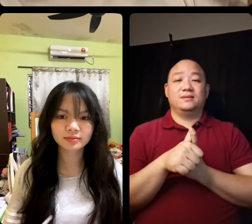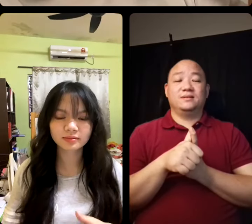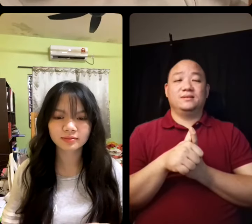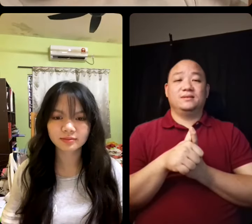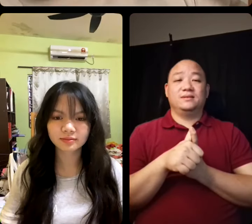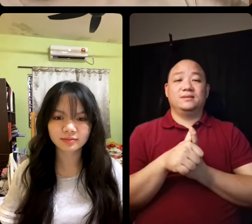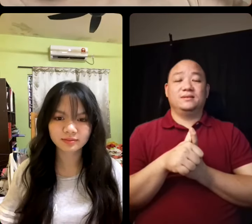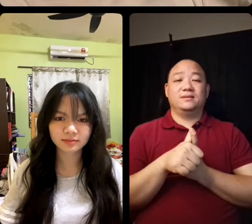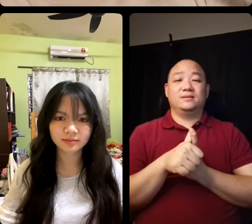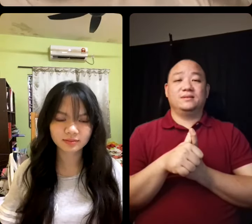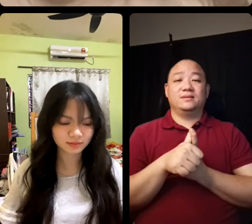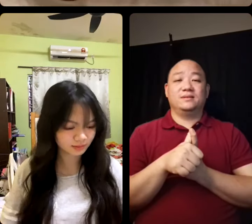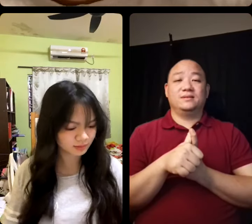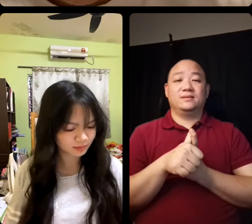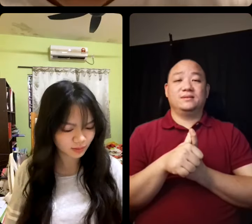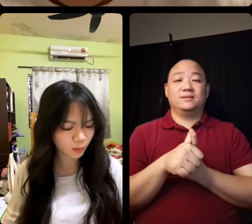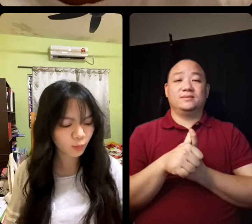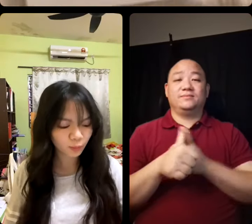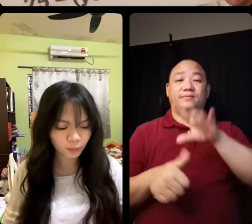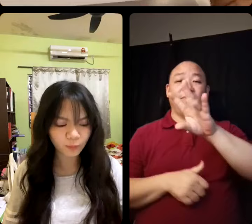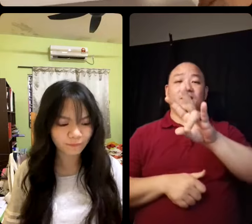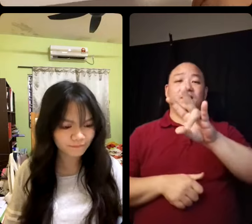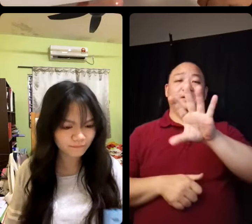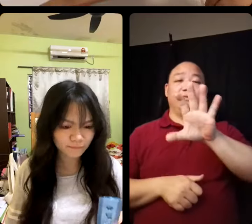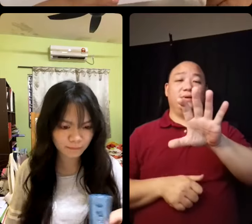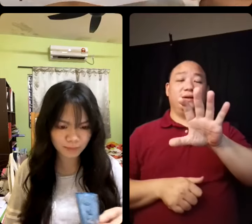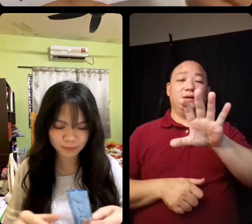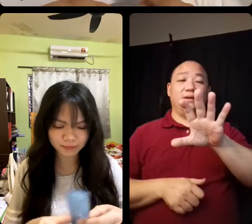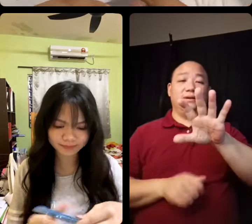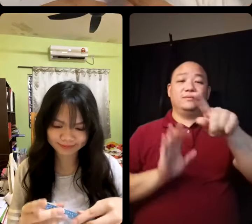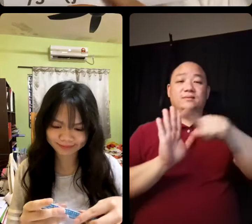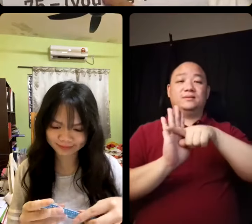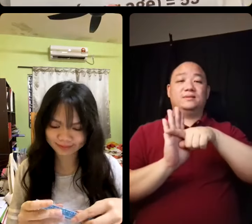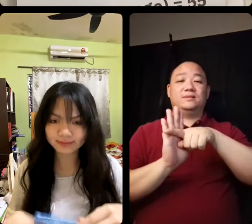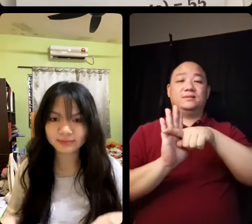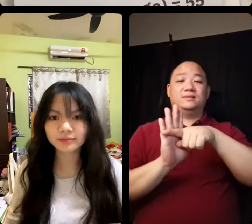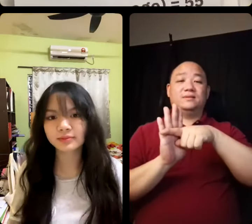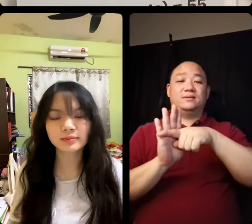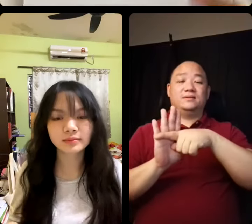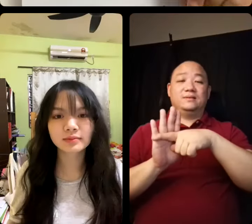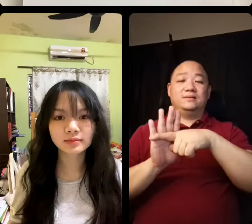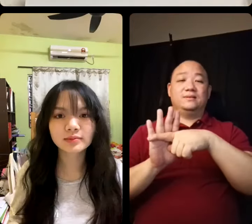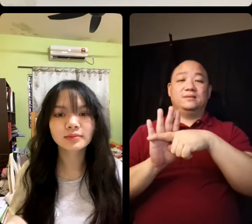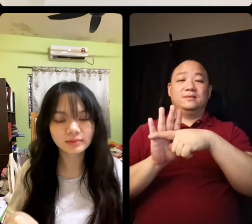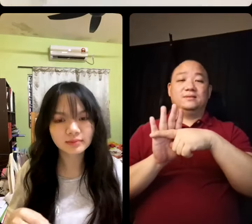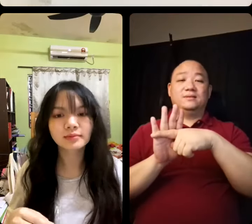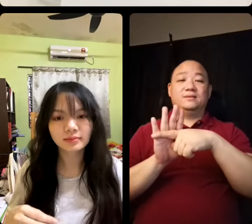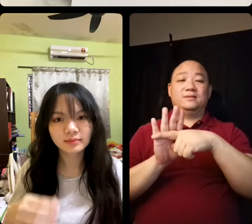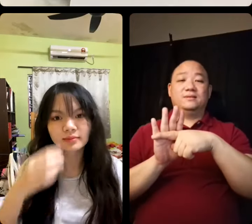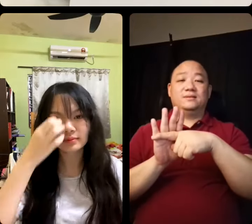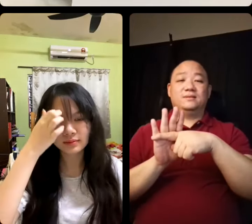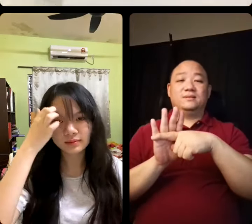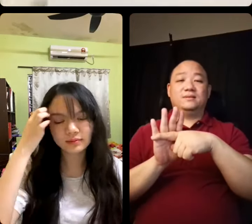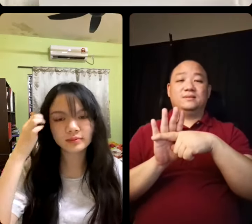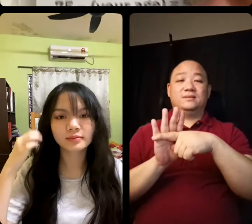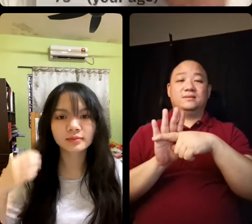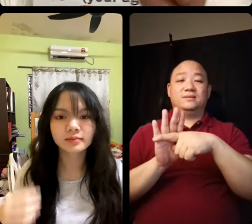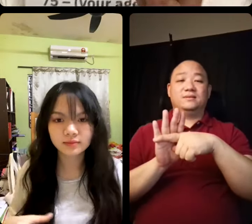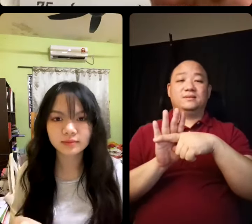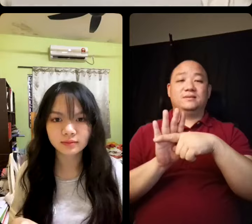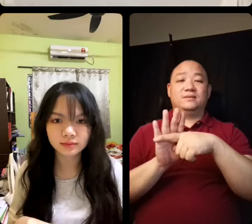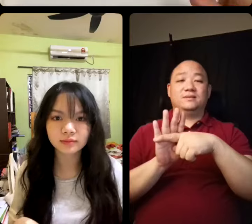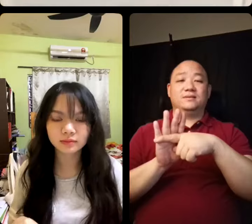deduct first is your age, all right? So here I am going to deduct 20 years old, as that is our average age of